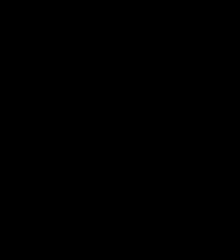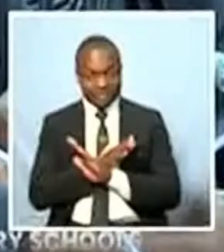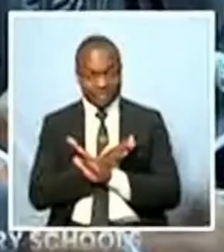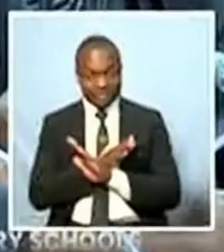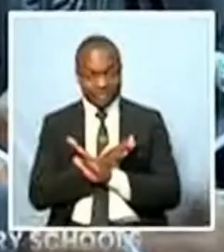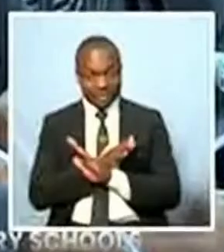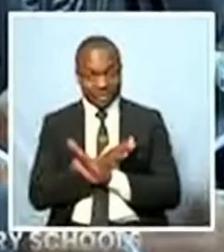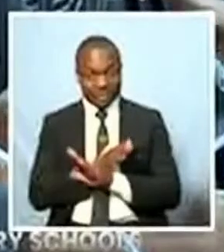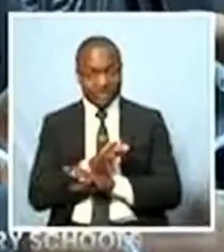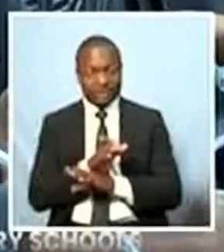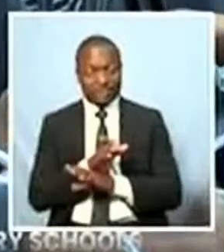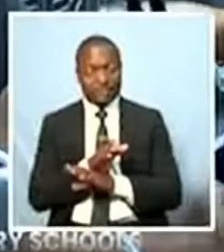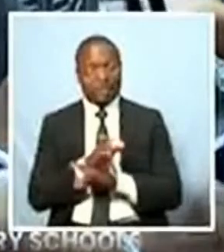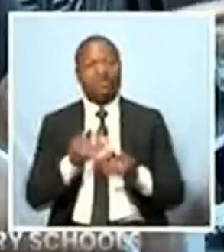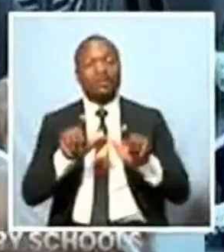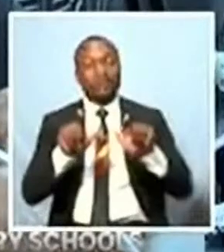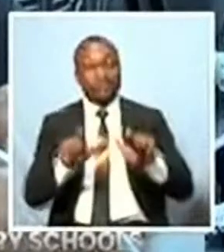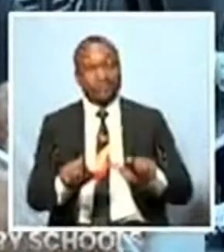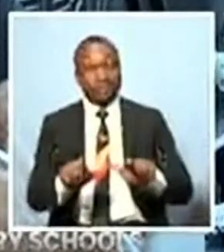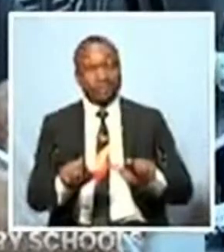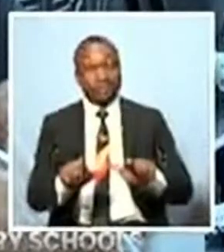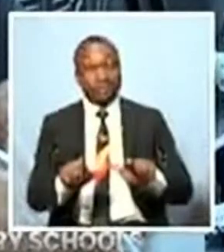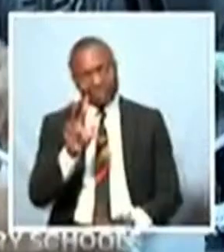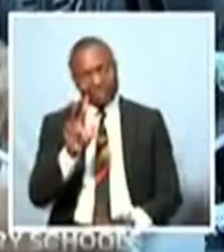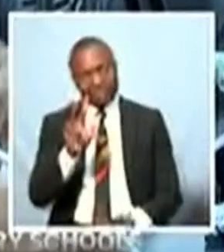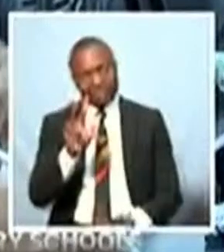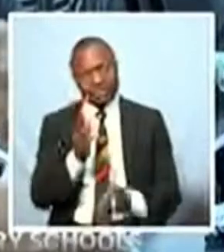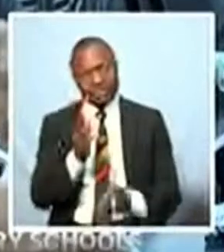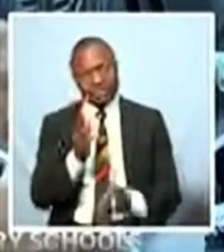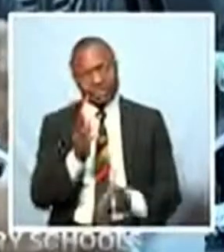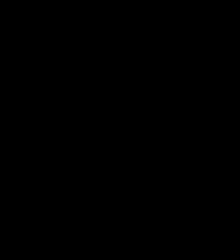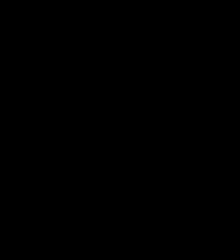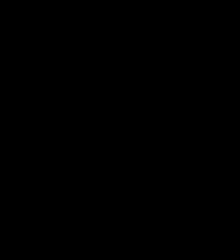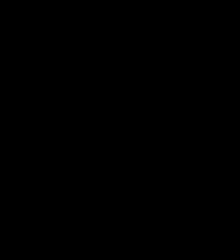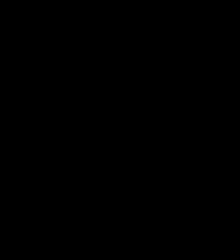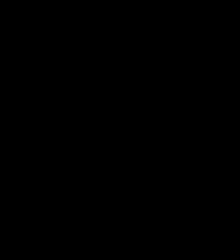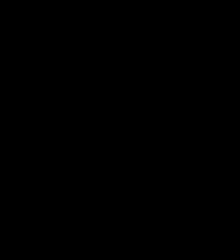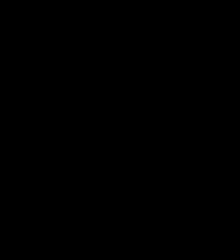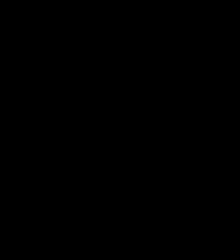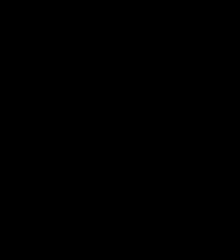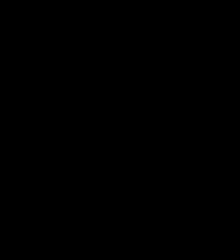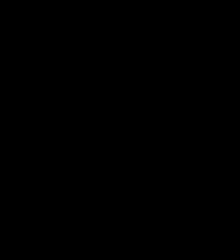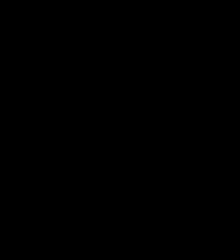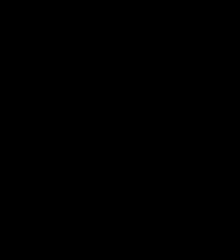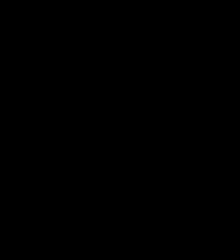2 to 3 pages. Yes. Zambia